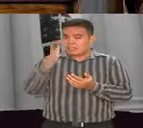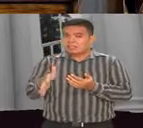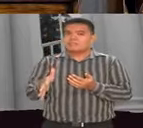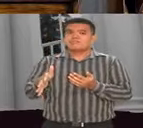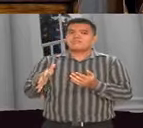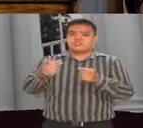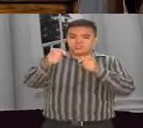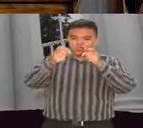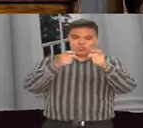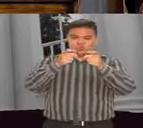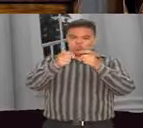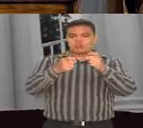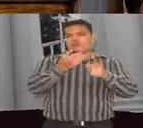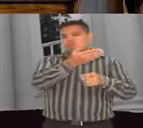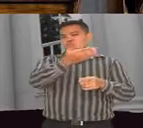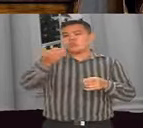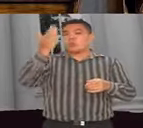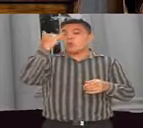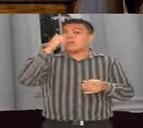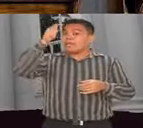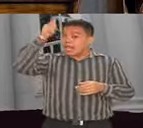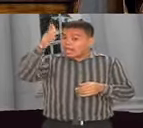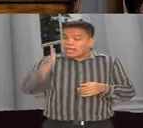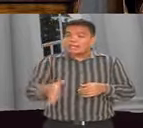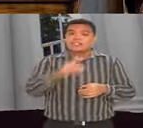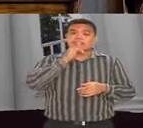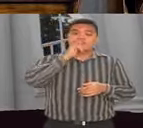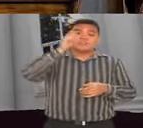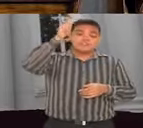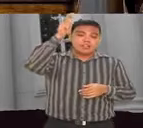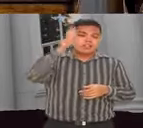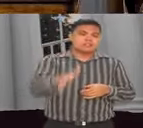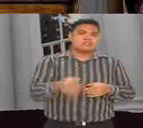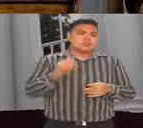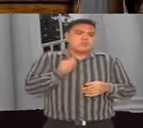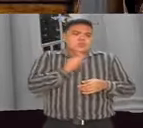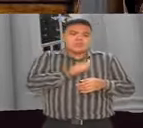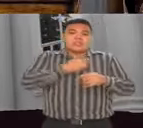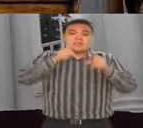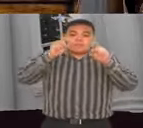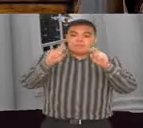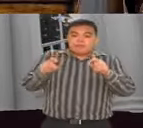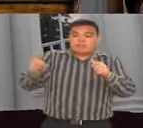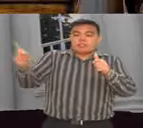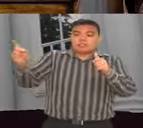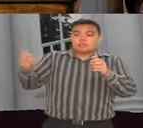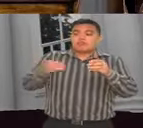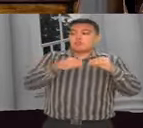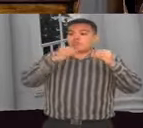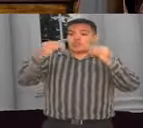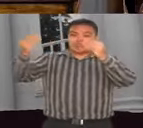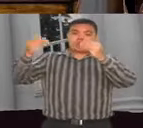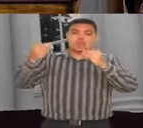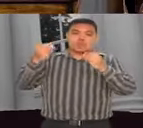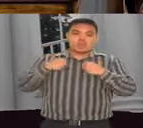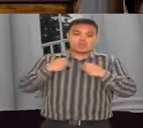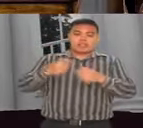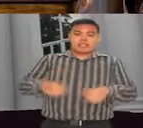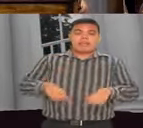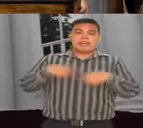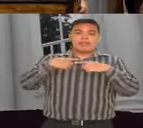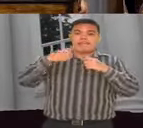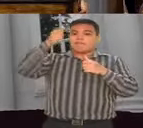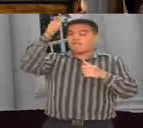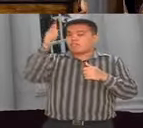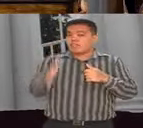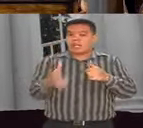God is still in control, and God is God. And we must put God first and foremost in our mind.